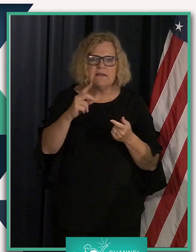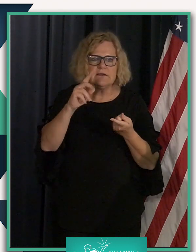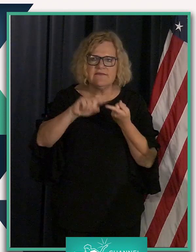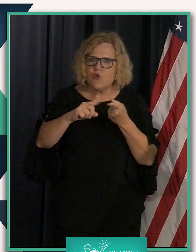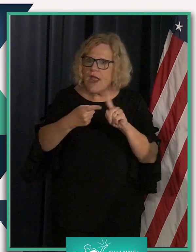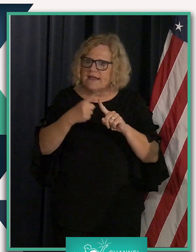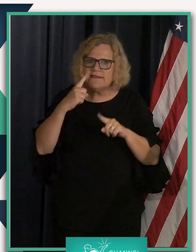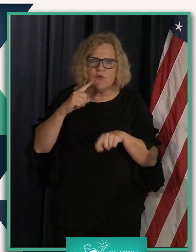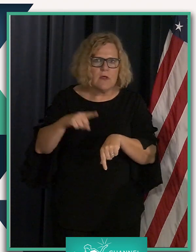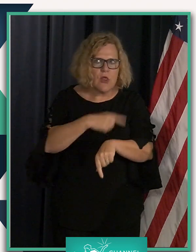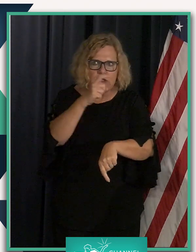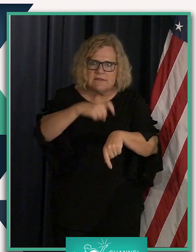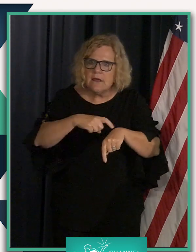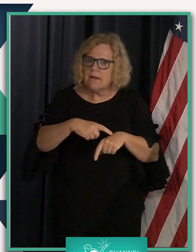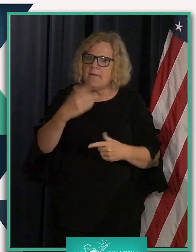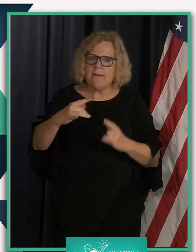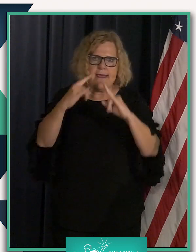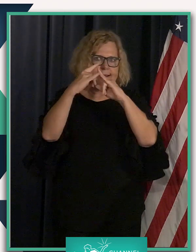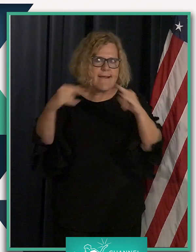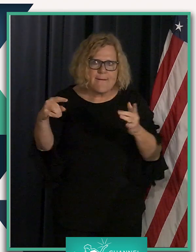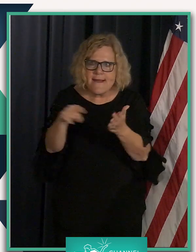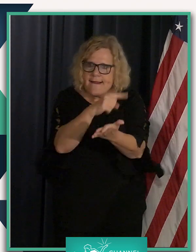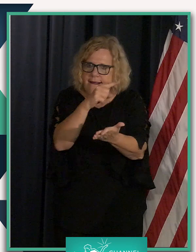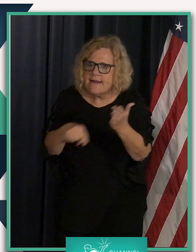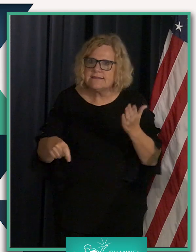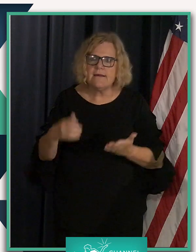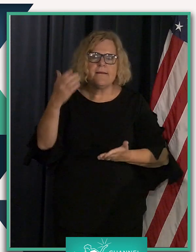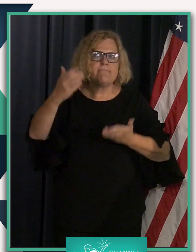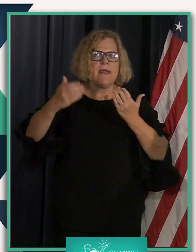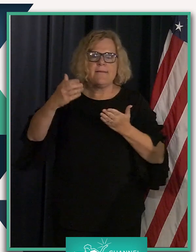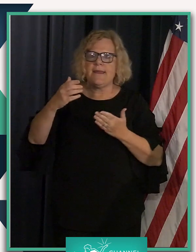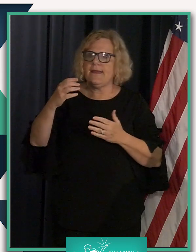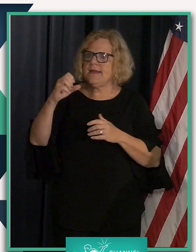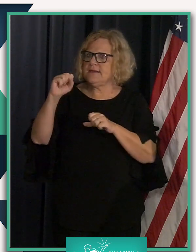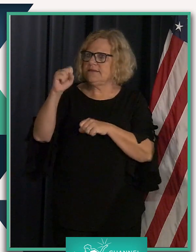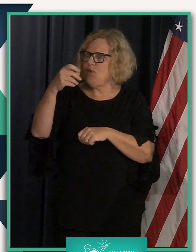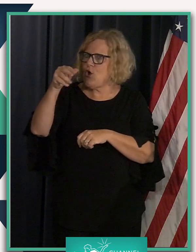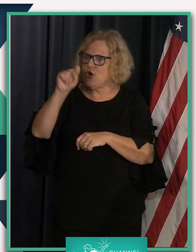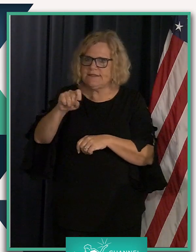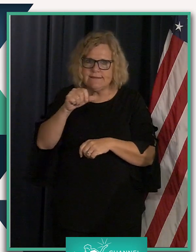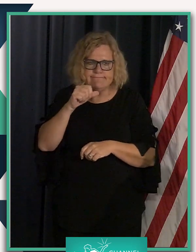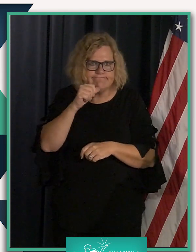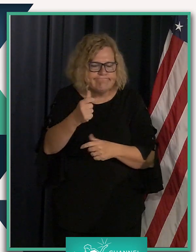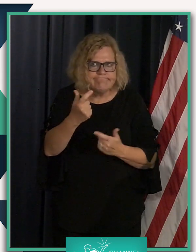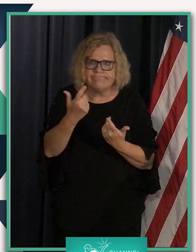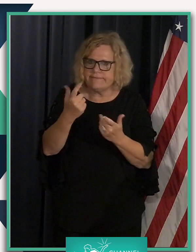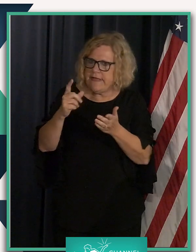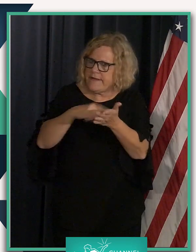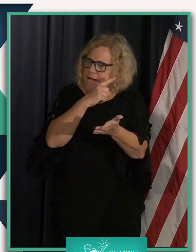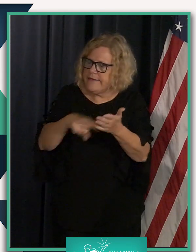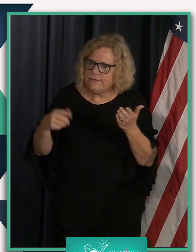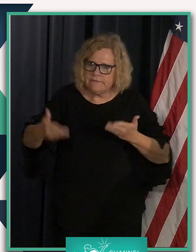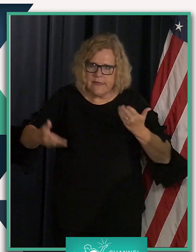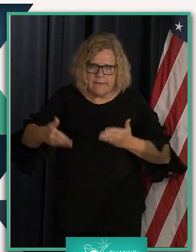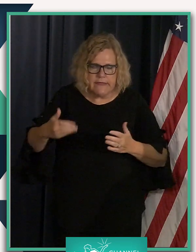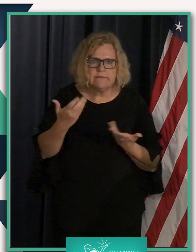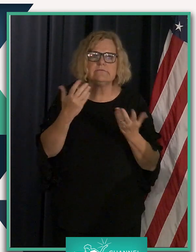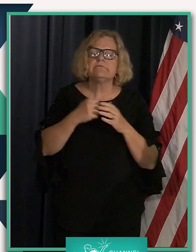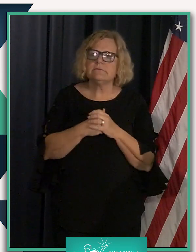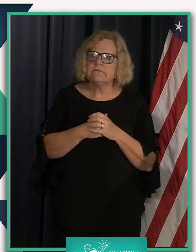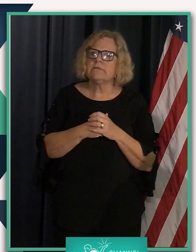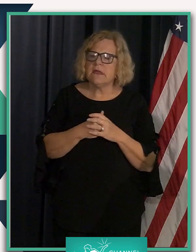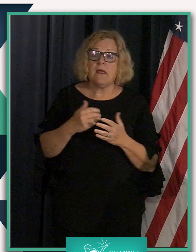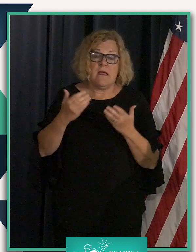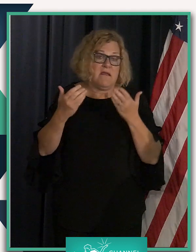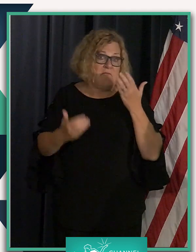of times. They may have had their camps canceled. They may have had to be out of their sports teams. Their activities may have been canceled. And they